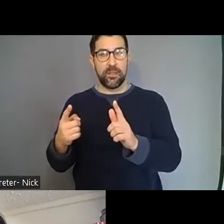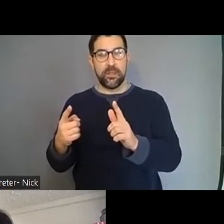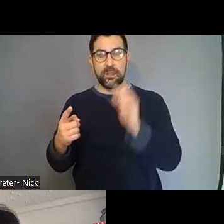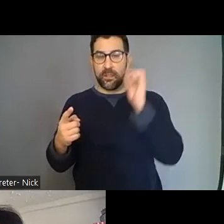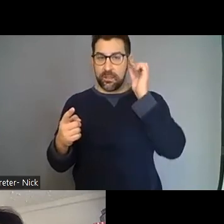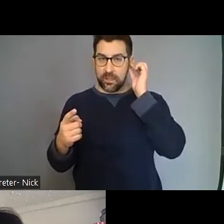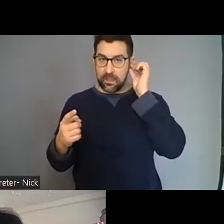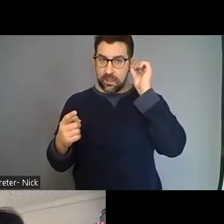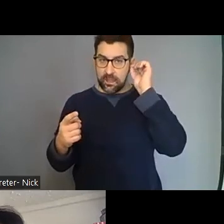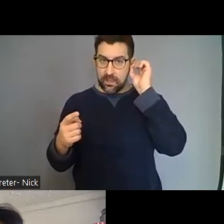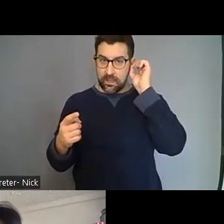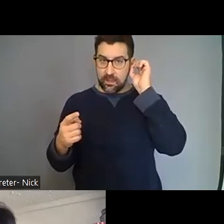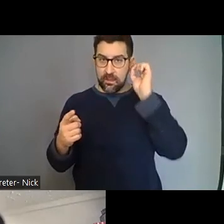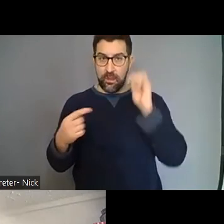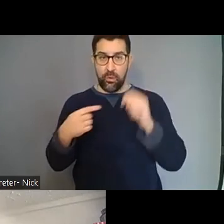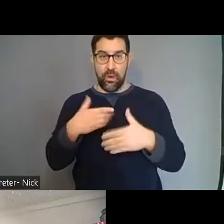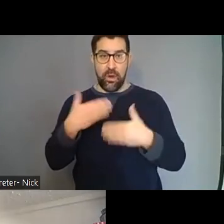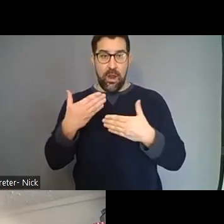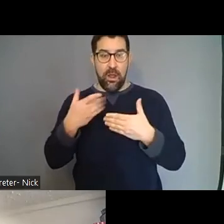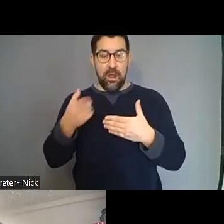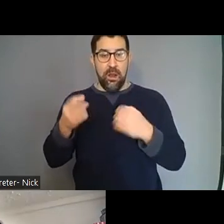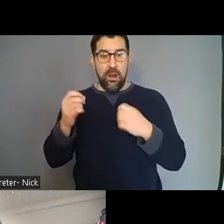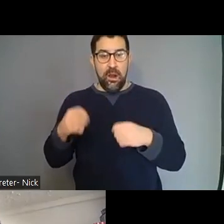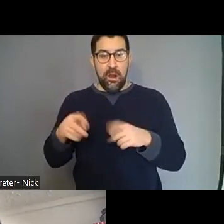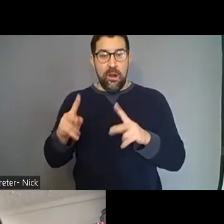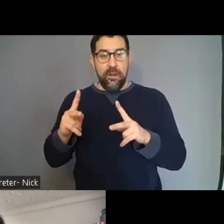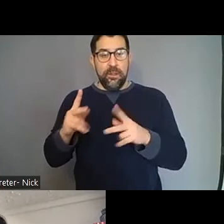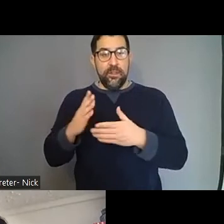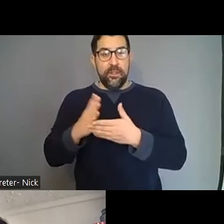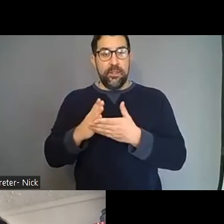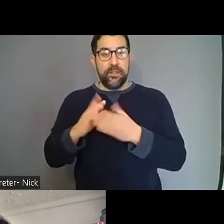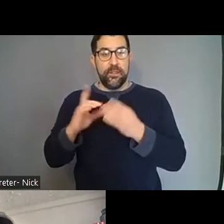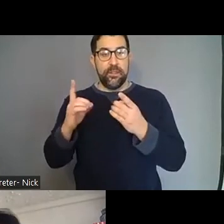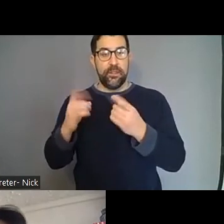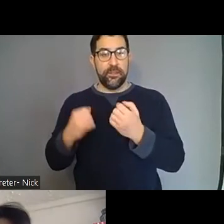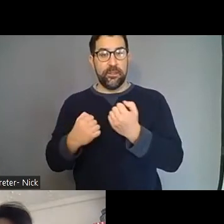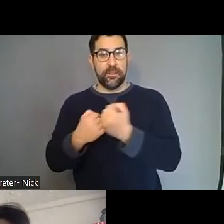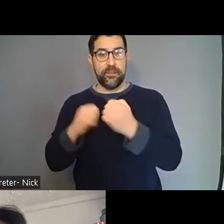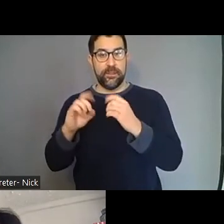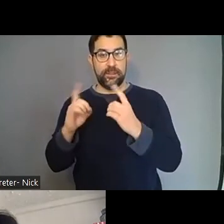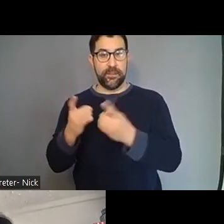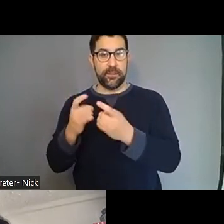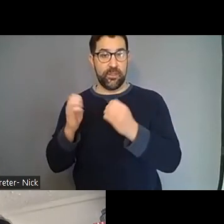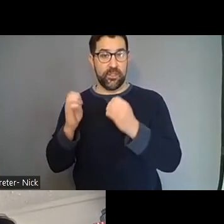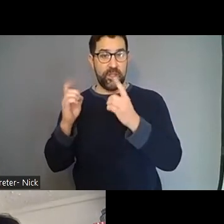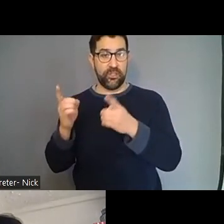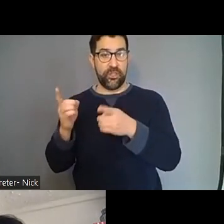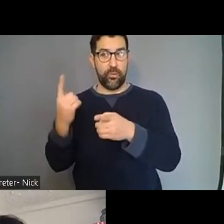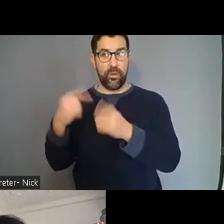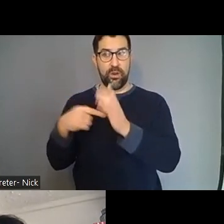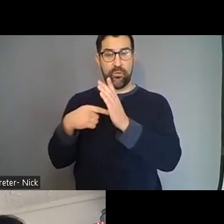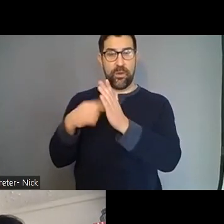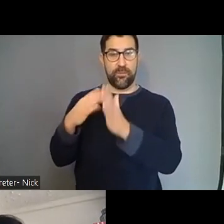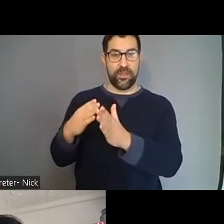we were very grateful for this opportunity. We even got some support from the Department of Education, where a representative